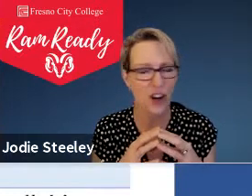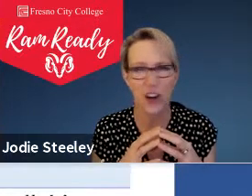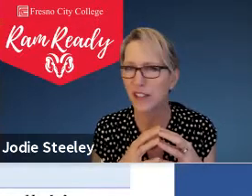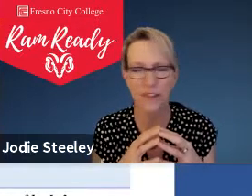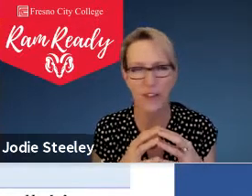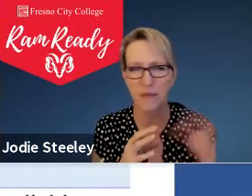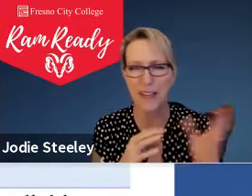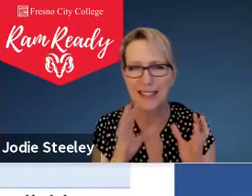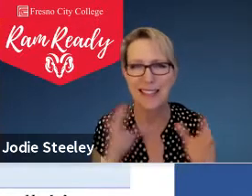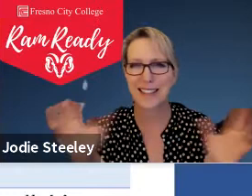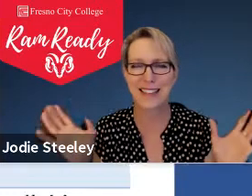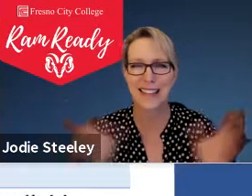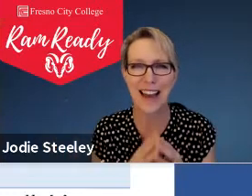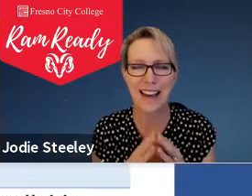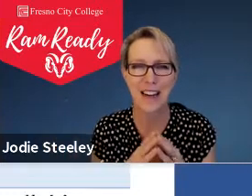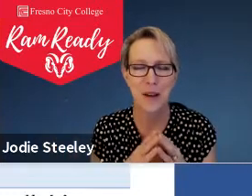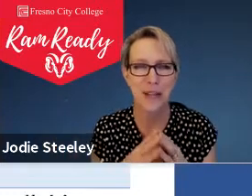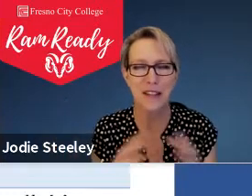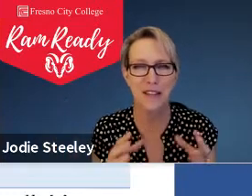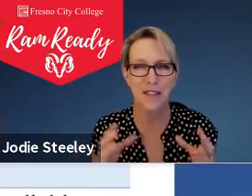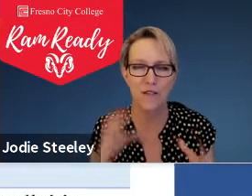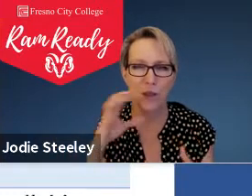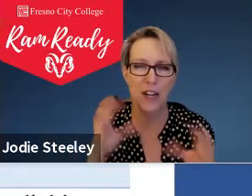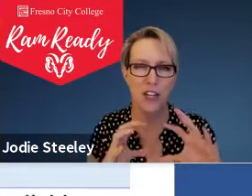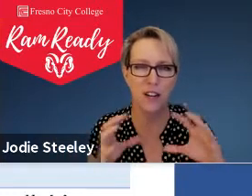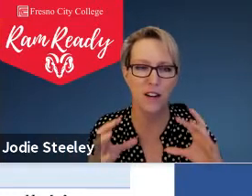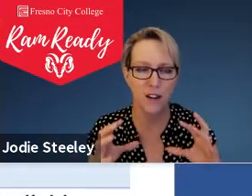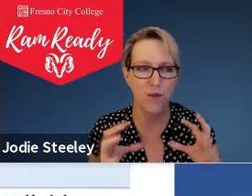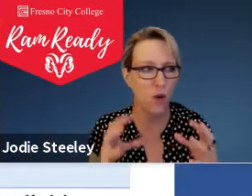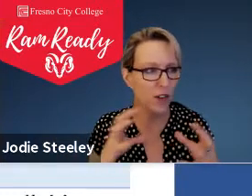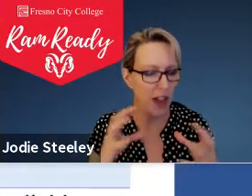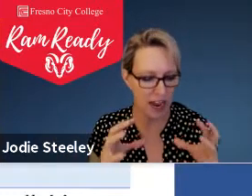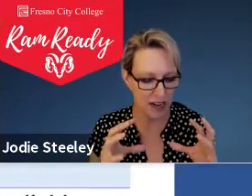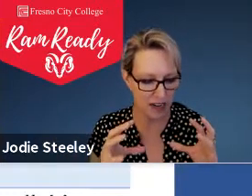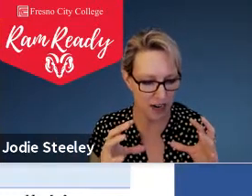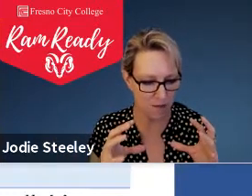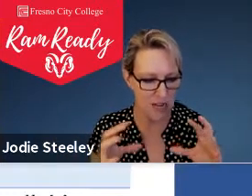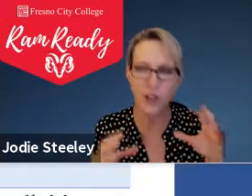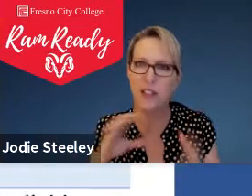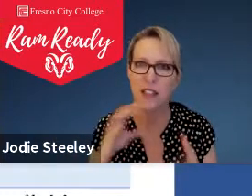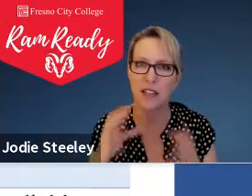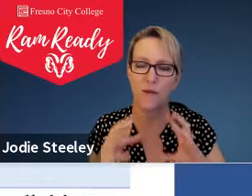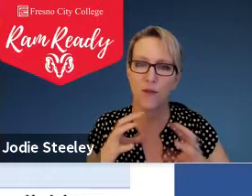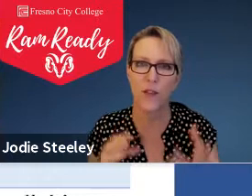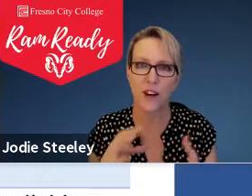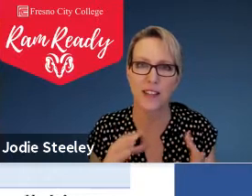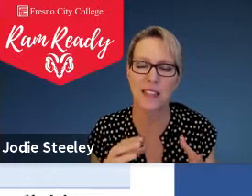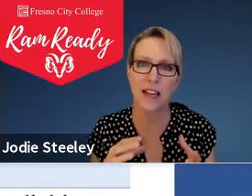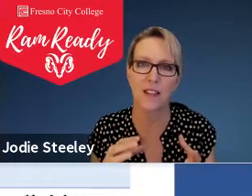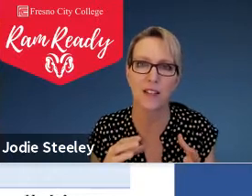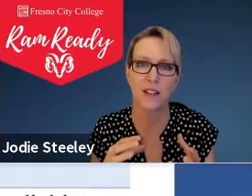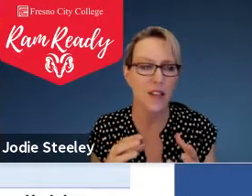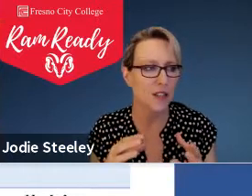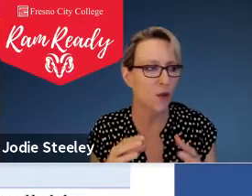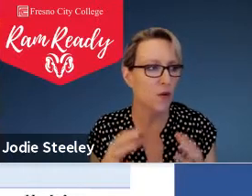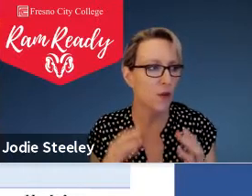students to all different places to get pieces of information for that ecosystem for their